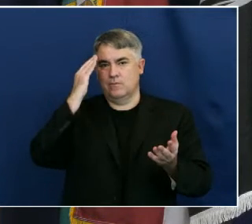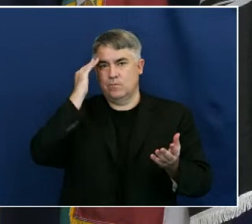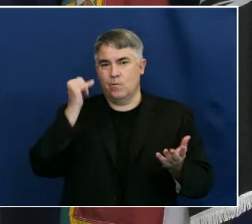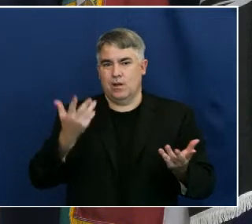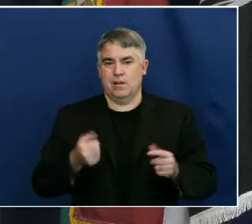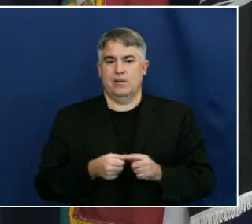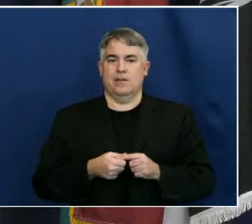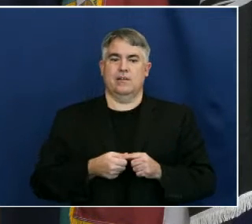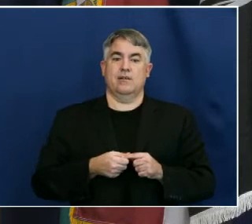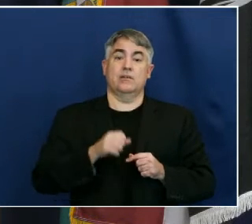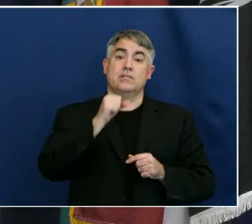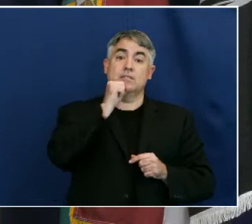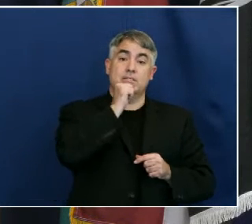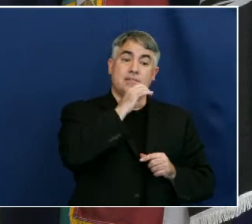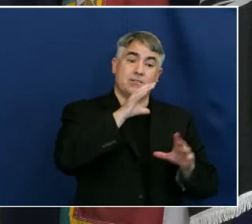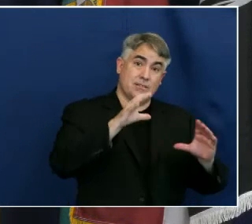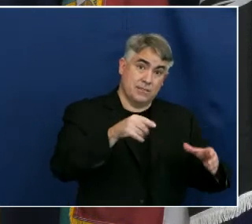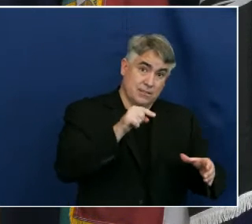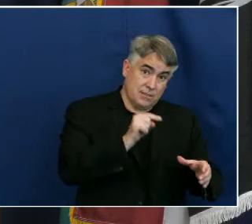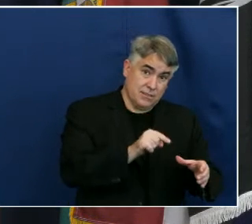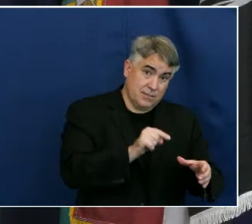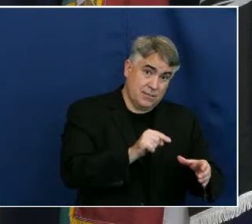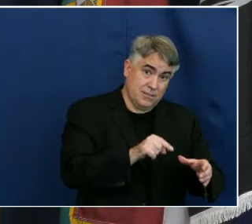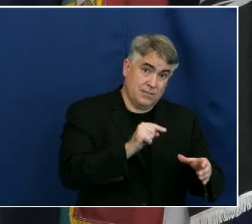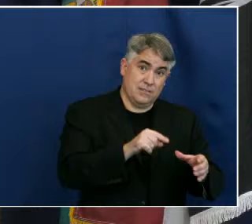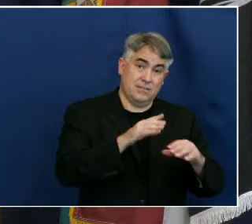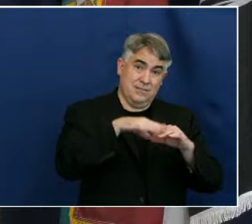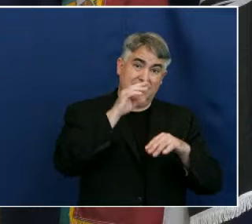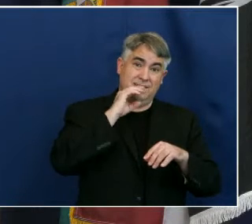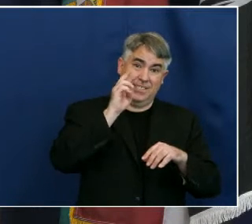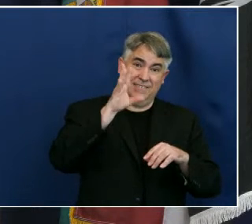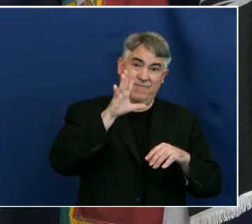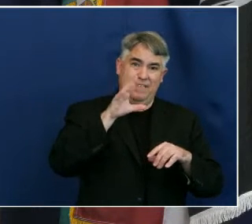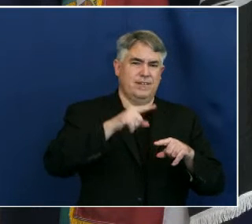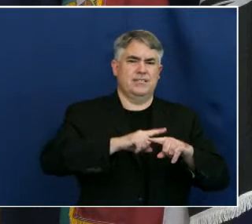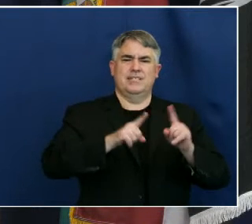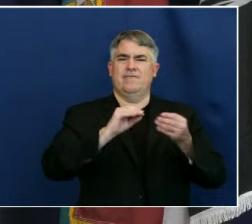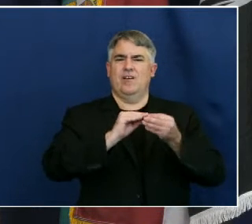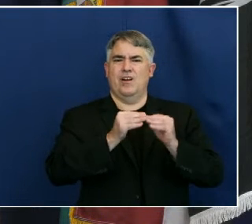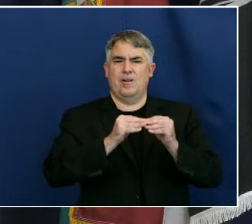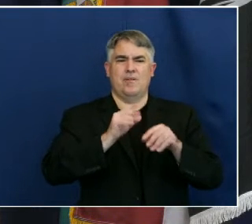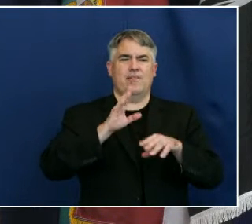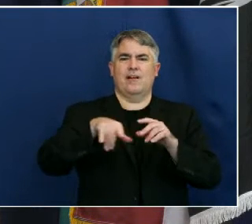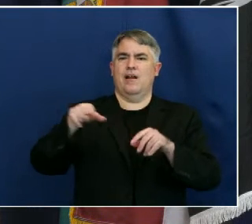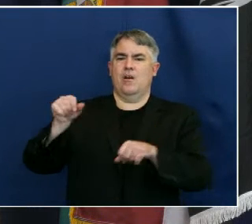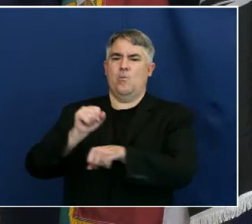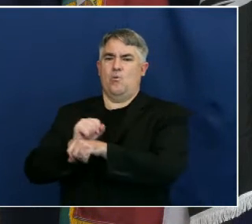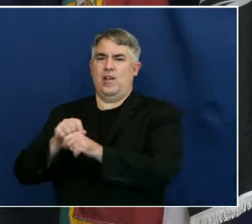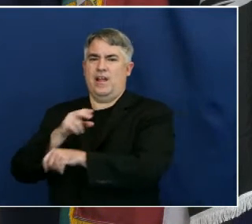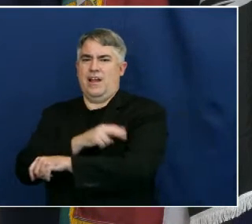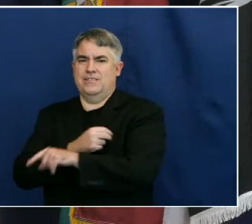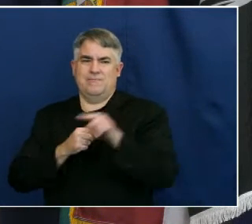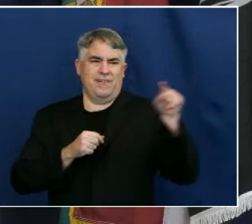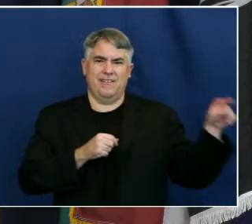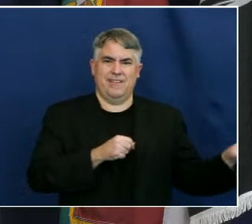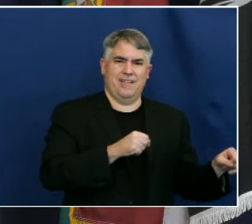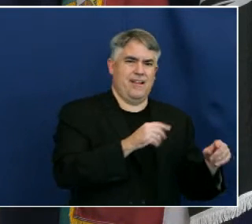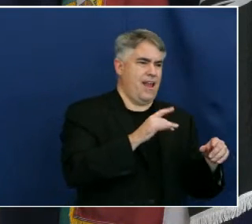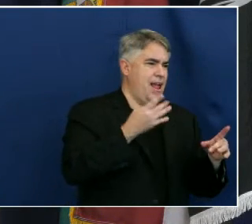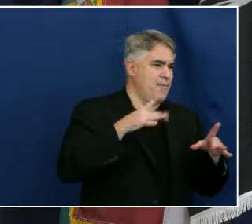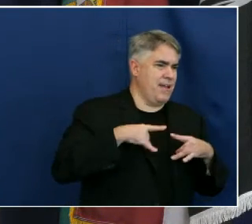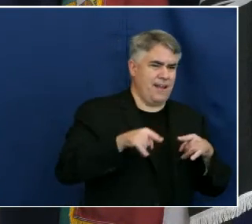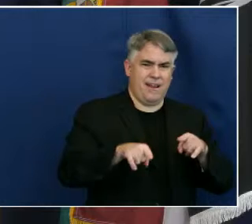county as a whole. It is not as diverse, and certainly not as diverse as the demographics of cases. And so a lot of that is